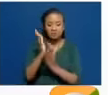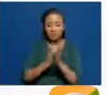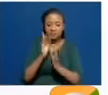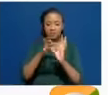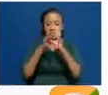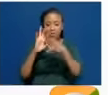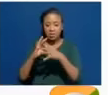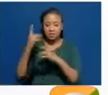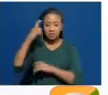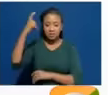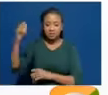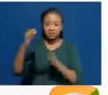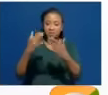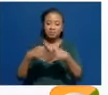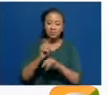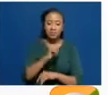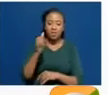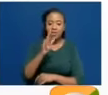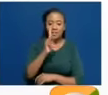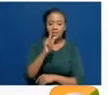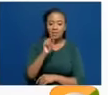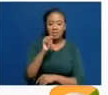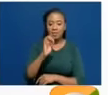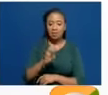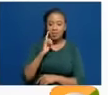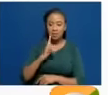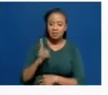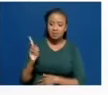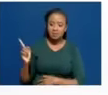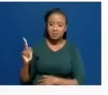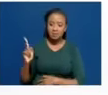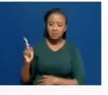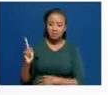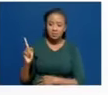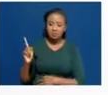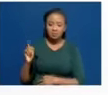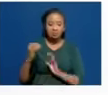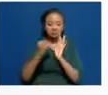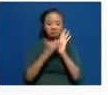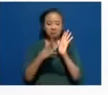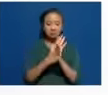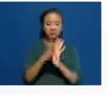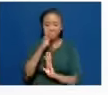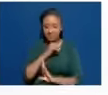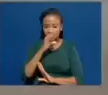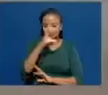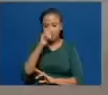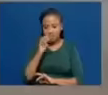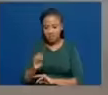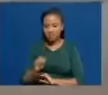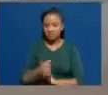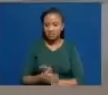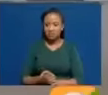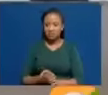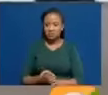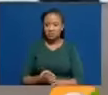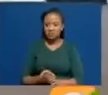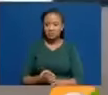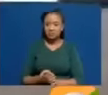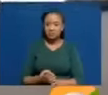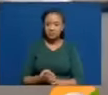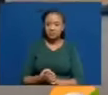Kate Waruguru, too, had fully assumed her new role as depicted on her social media account. And so